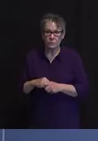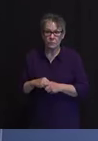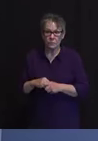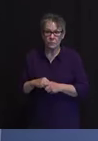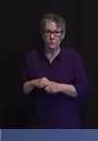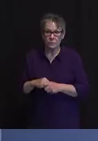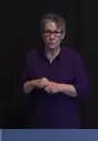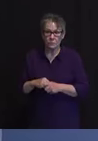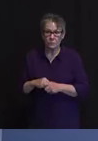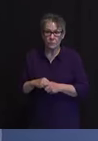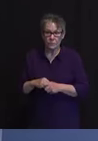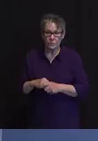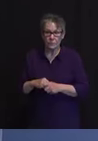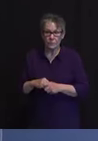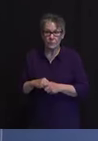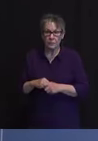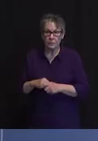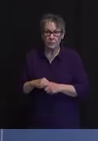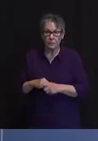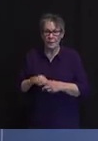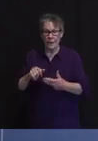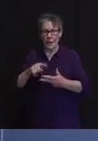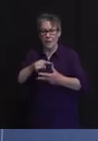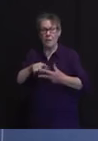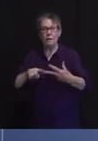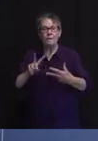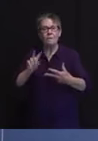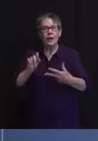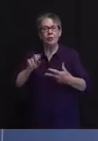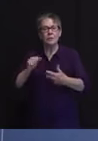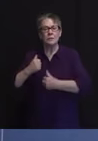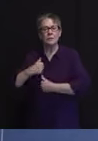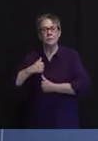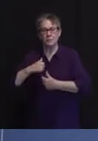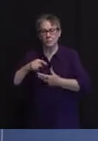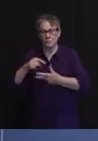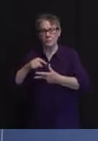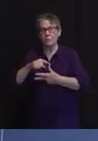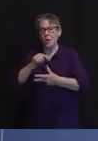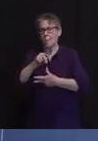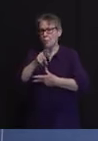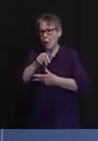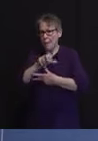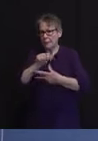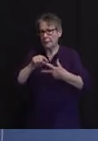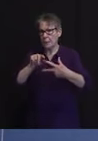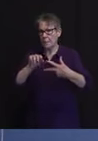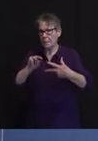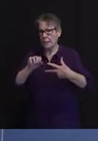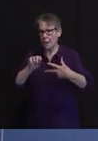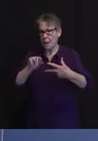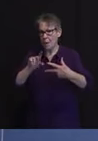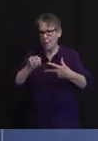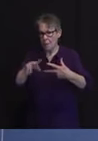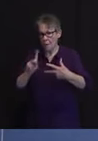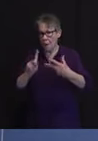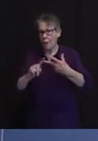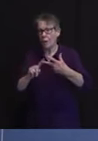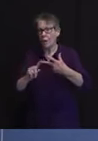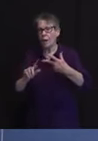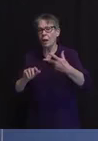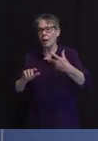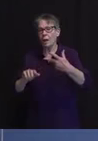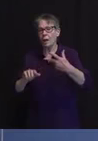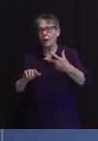Vineland is fairly stable with just one resident pending results of